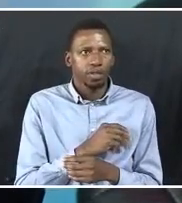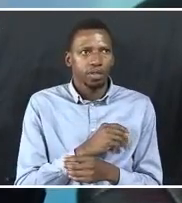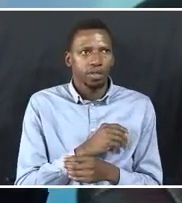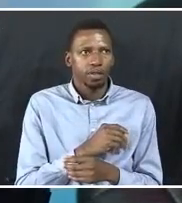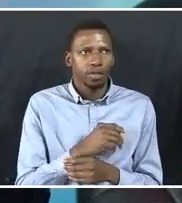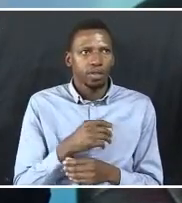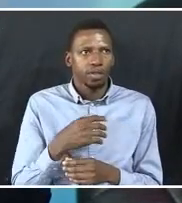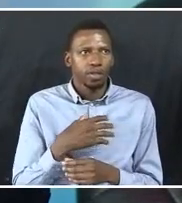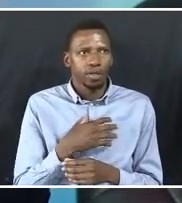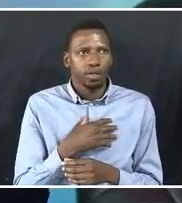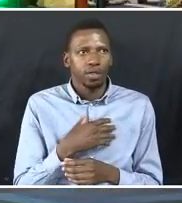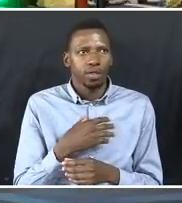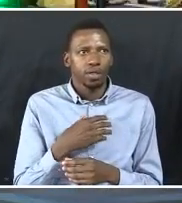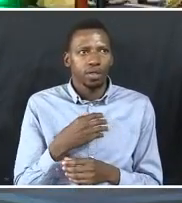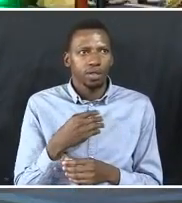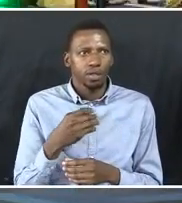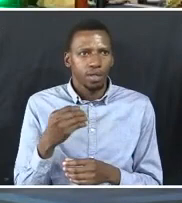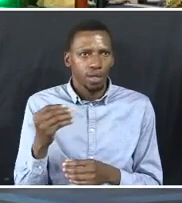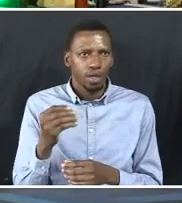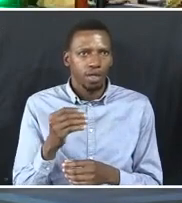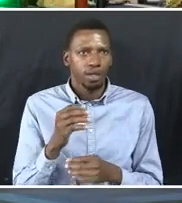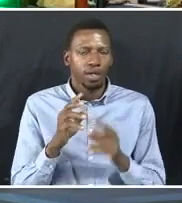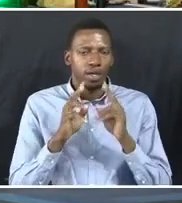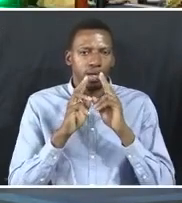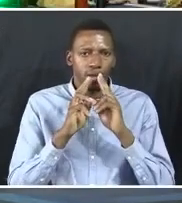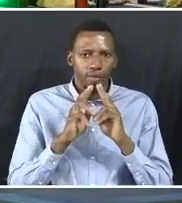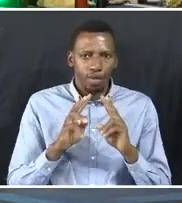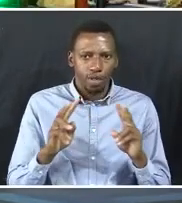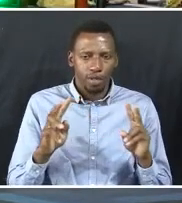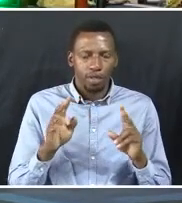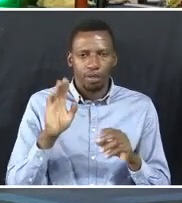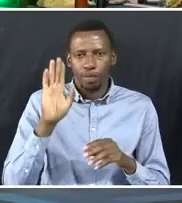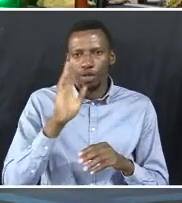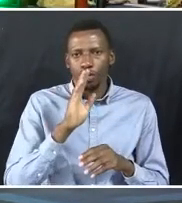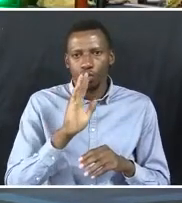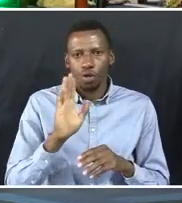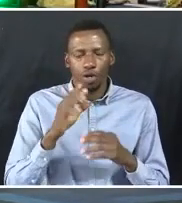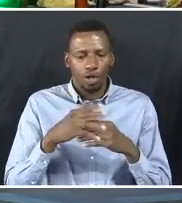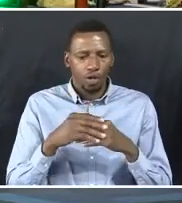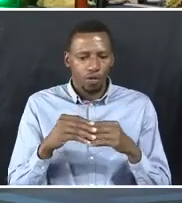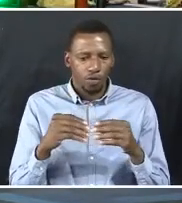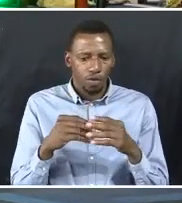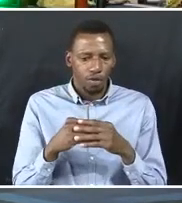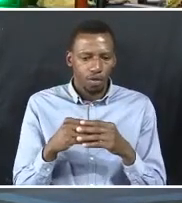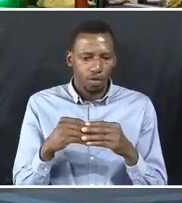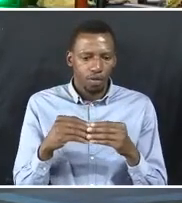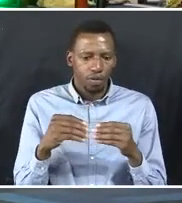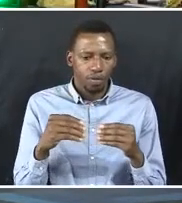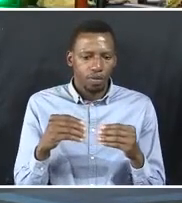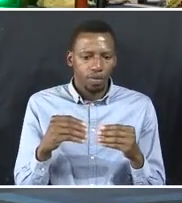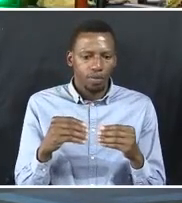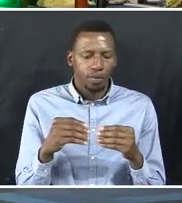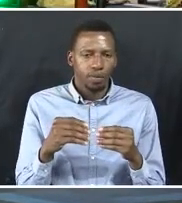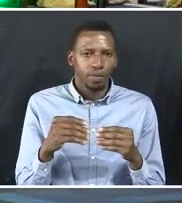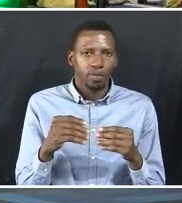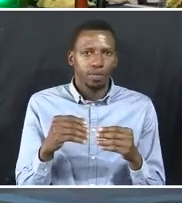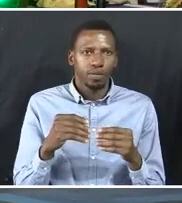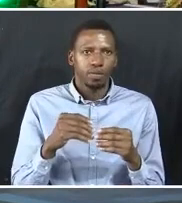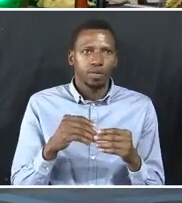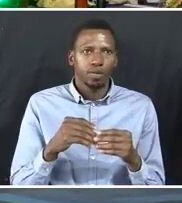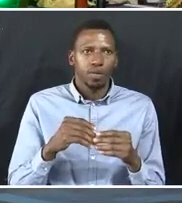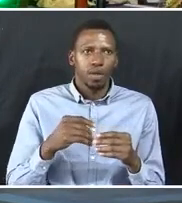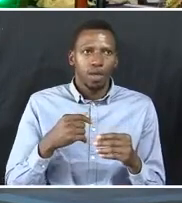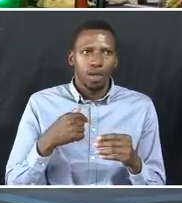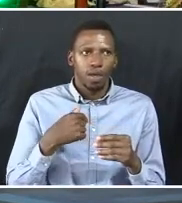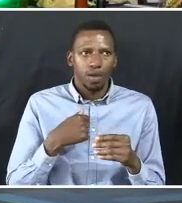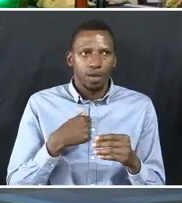guide, heaven, peace, divinest comfort. Him by faith in him to